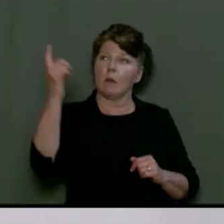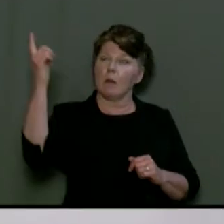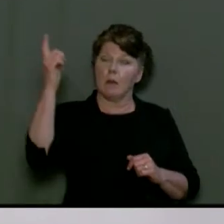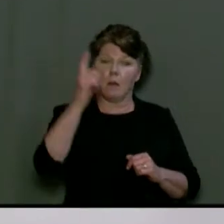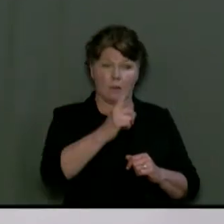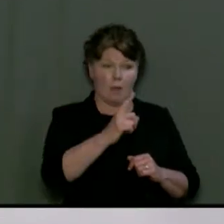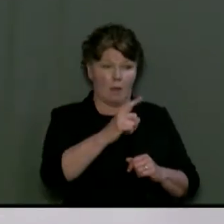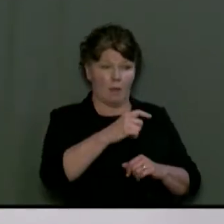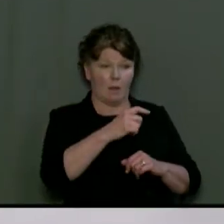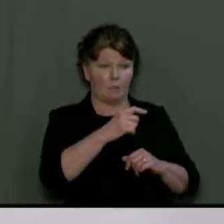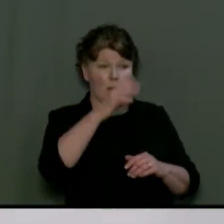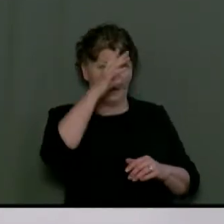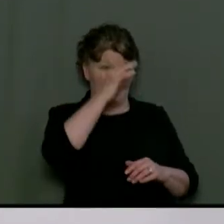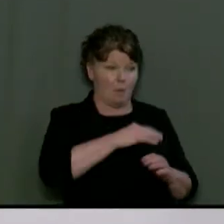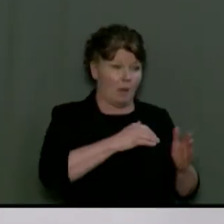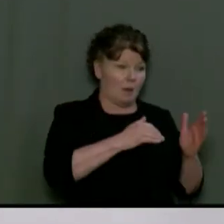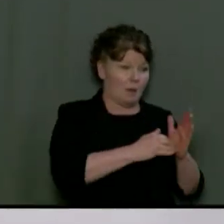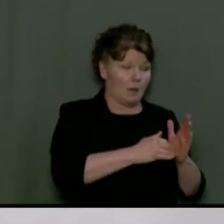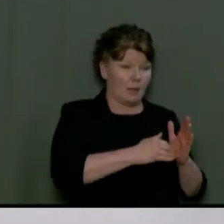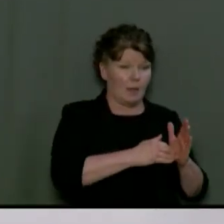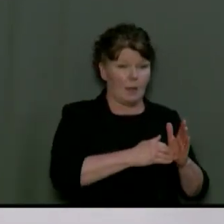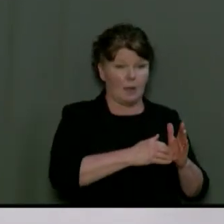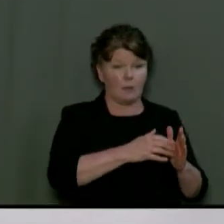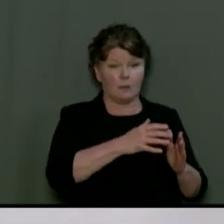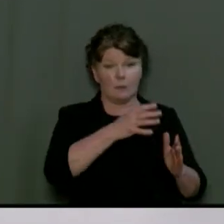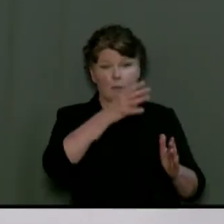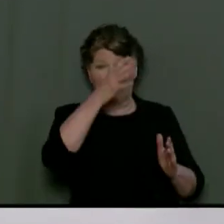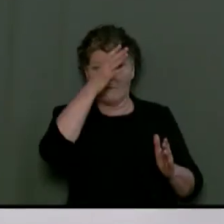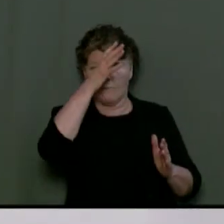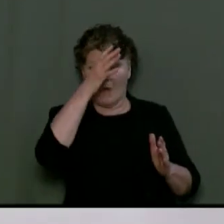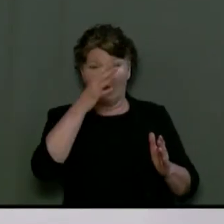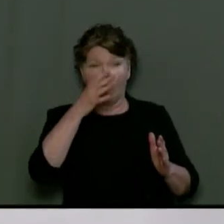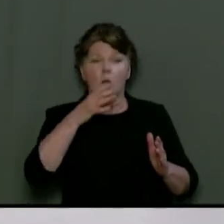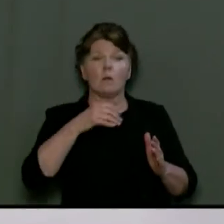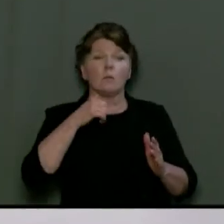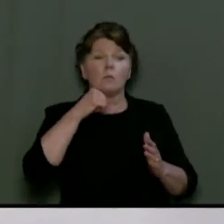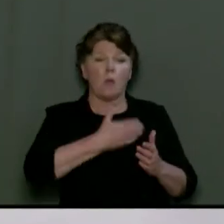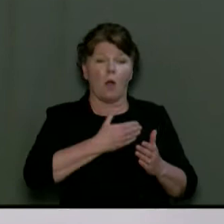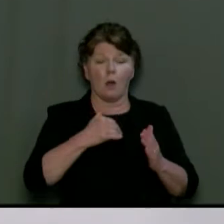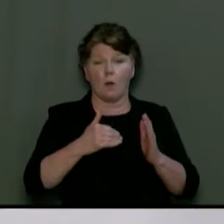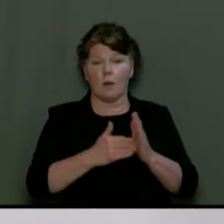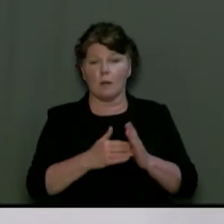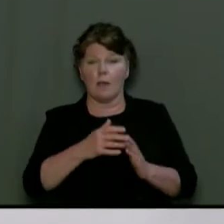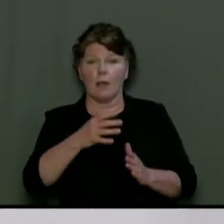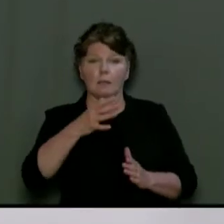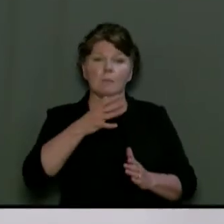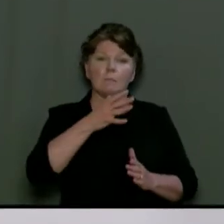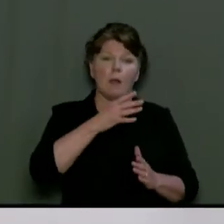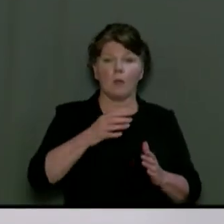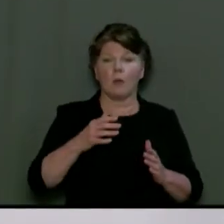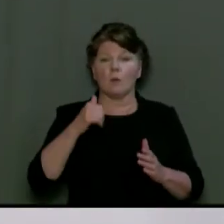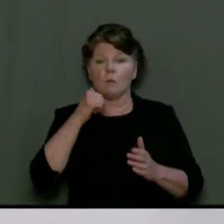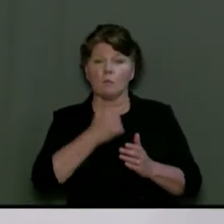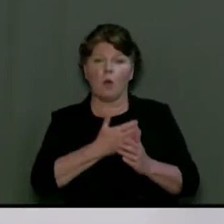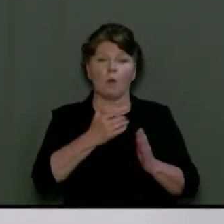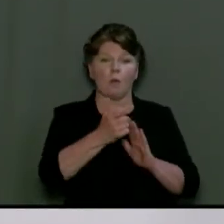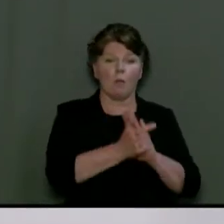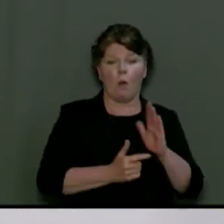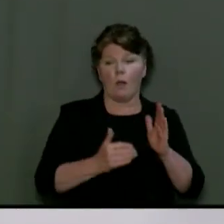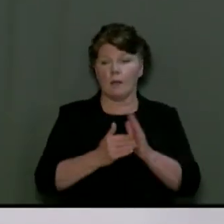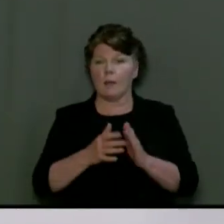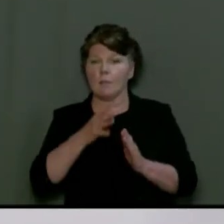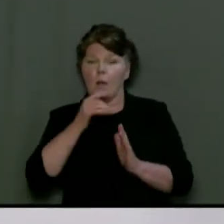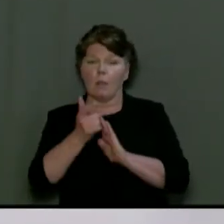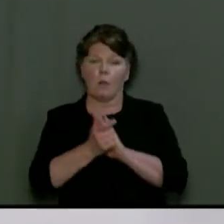to set man against his father and daughter against her mother and daughter-in-law against her mother-in-law. And a person's